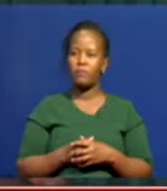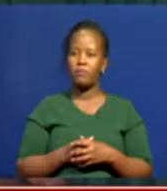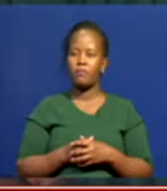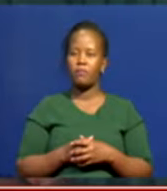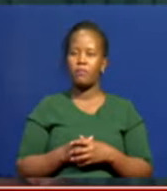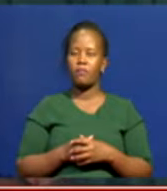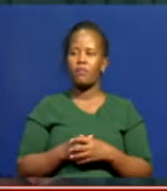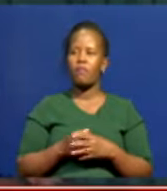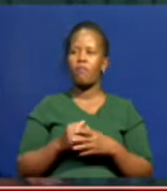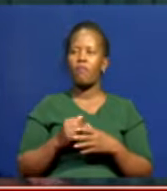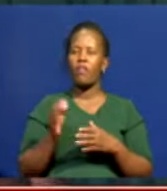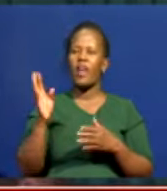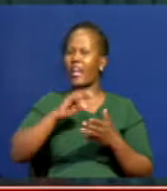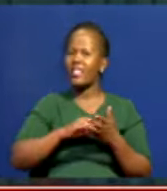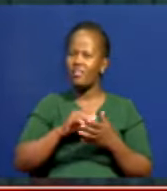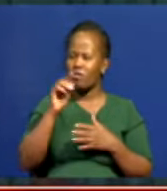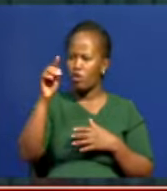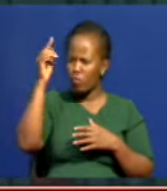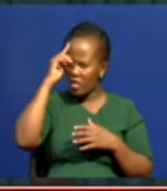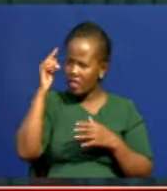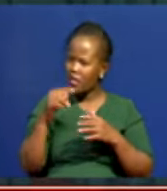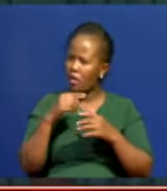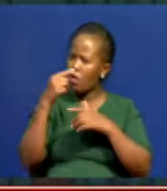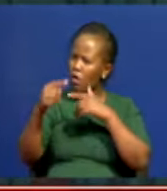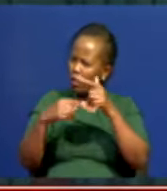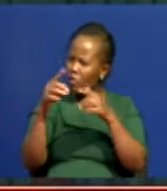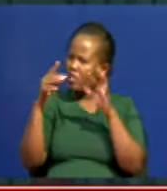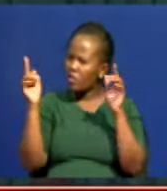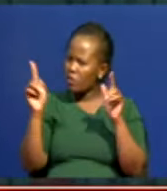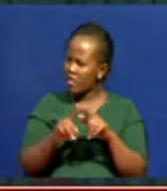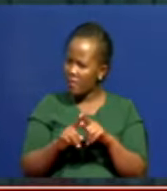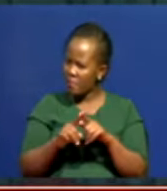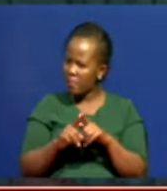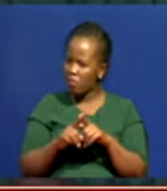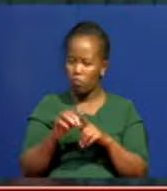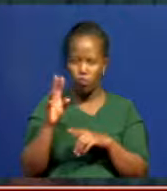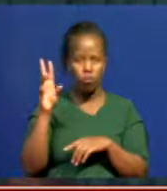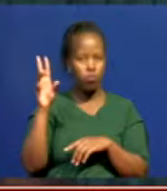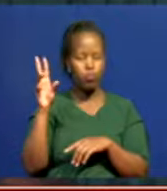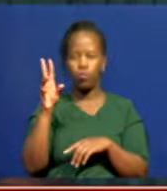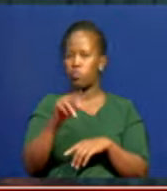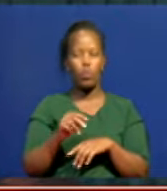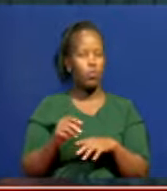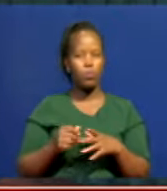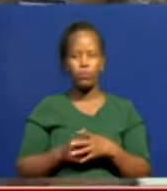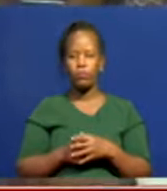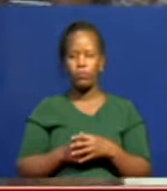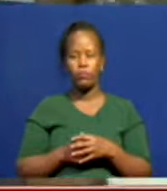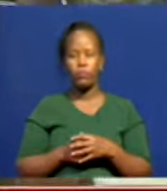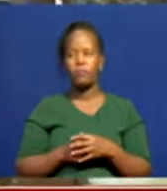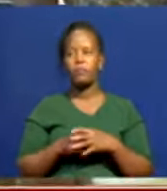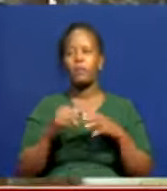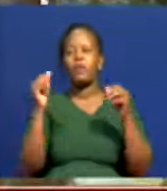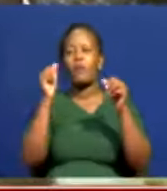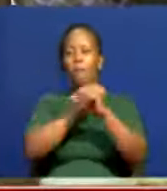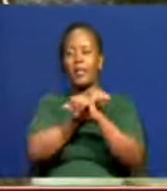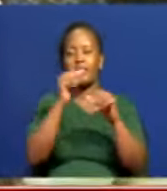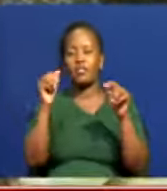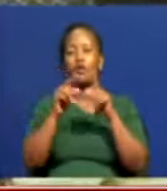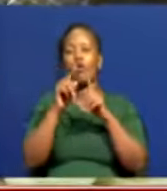Ati alafu mnaniambia tuendelee. Ati tuendelee namna hiyo. Mnasema tuendelee staili hiyo. The president further